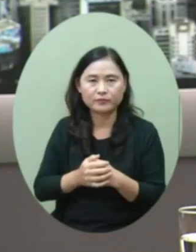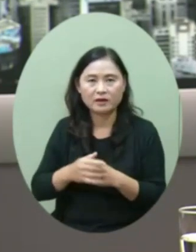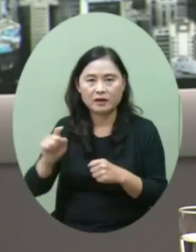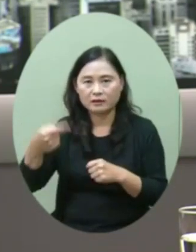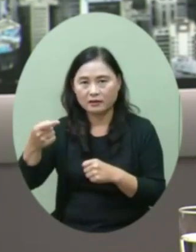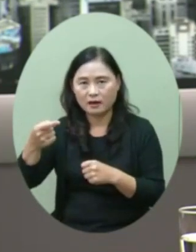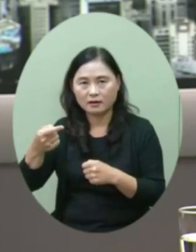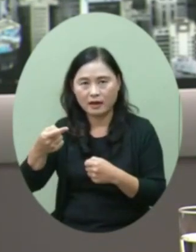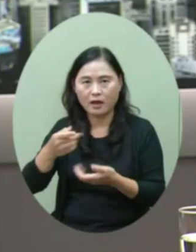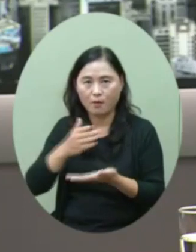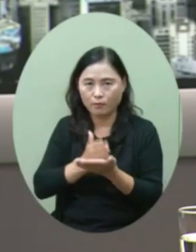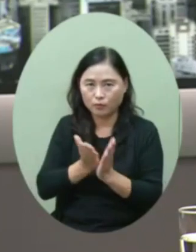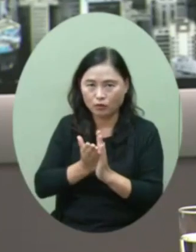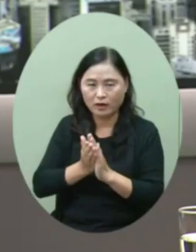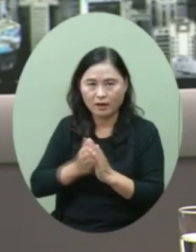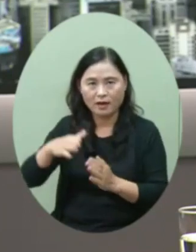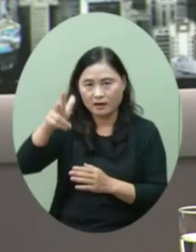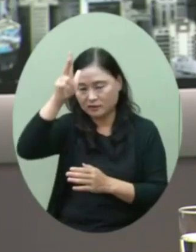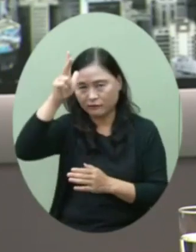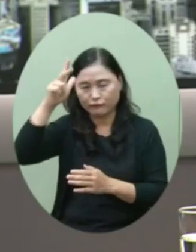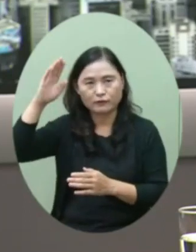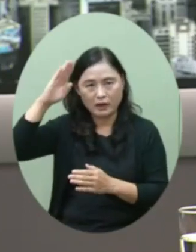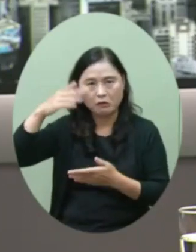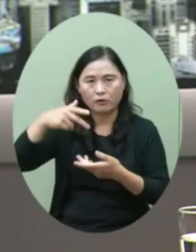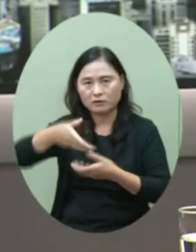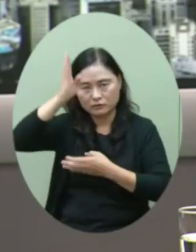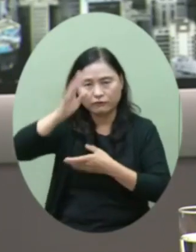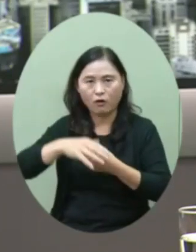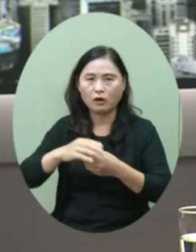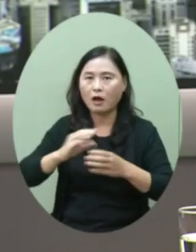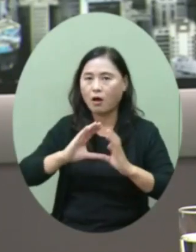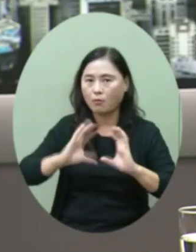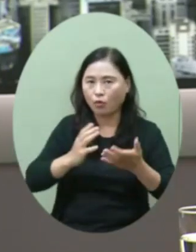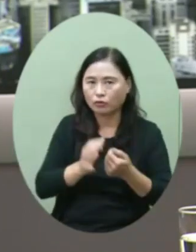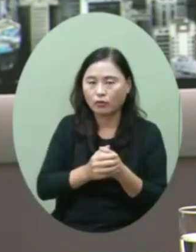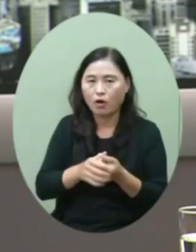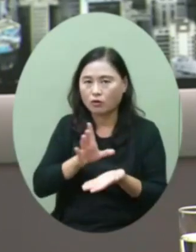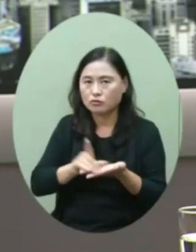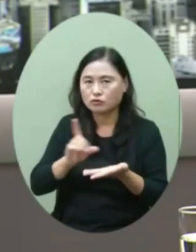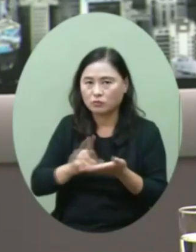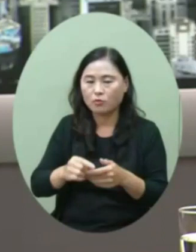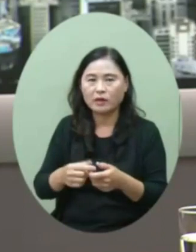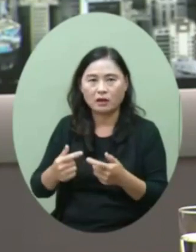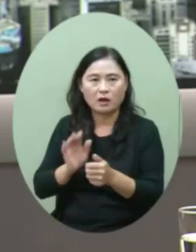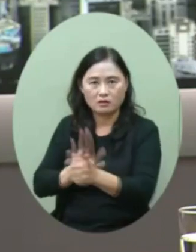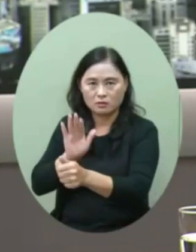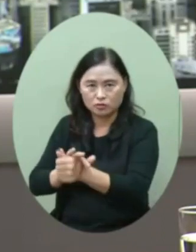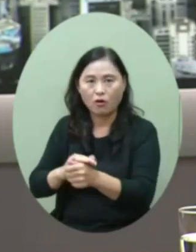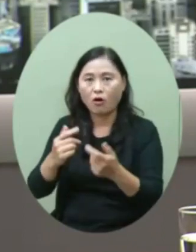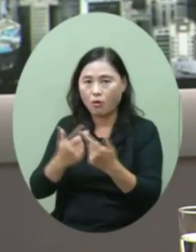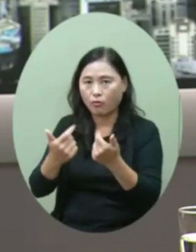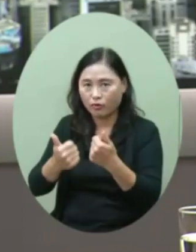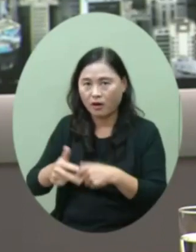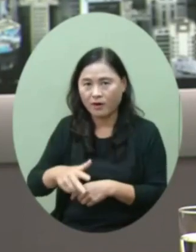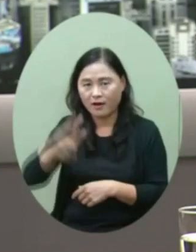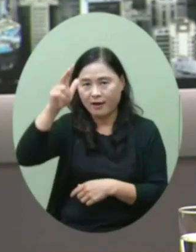that person will be appointed by the chief executive. For other disciplined services,